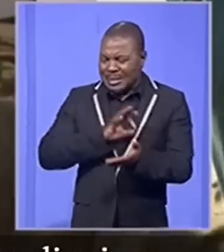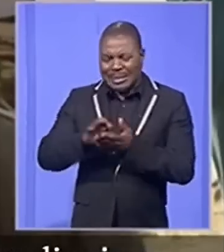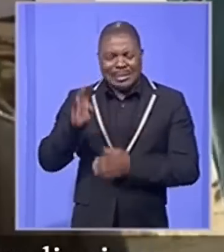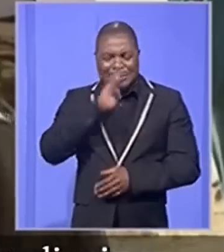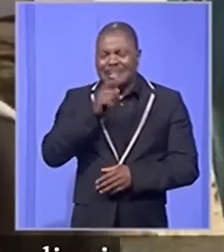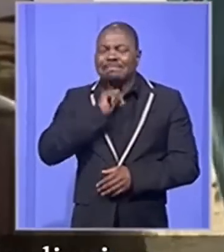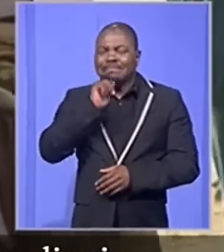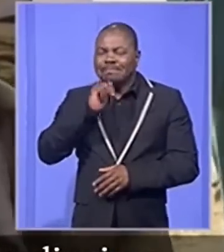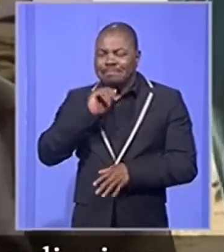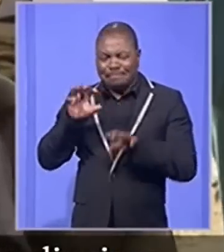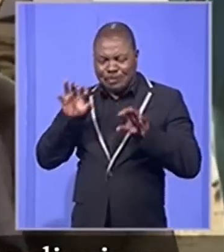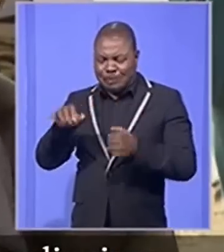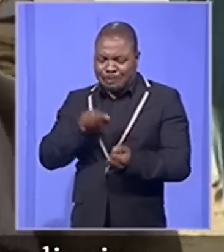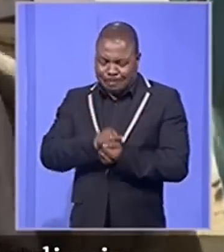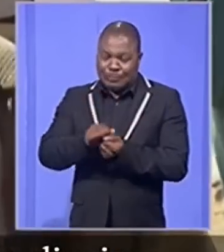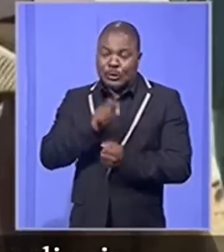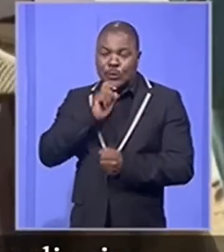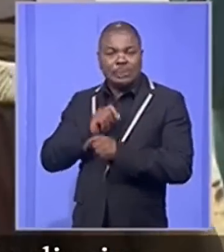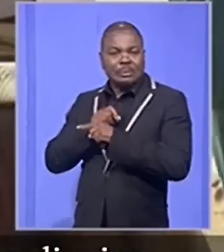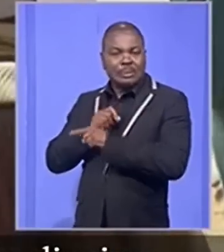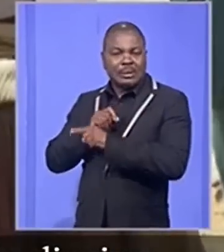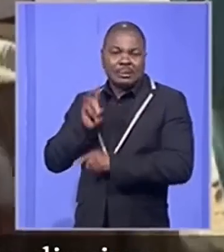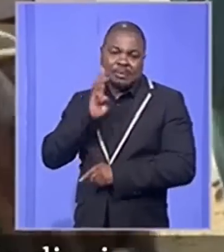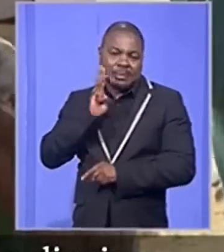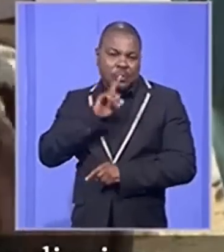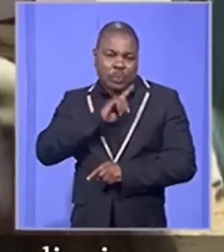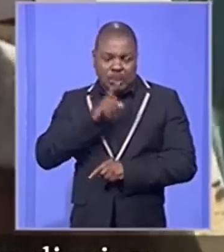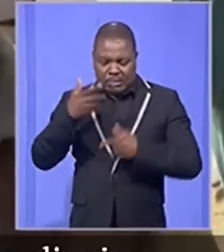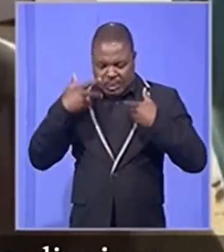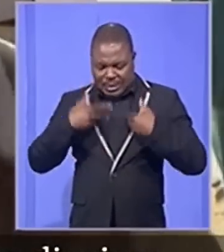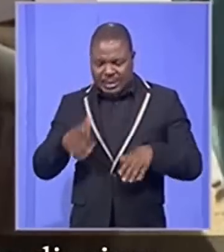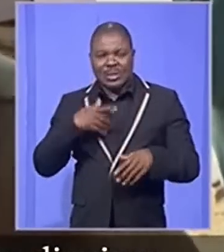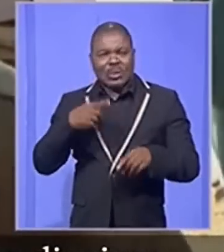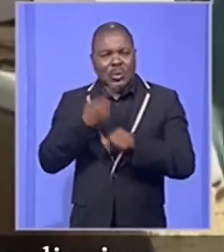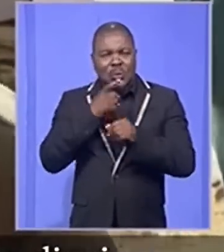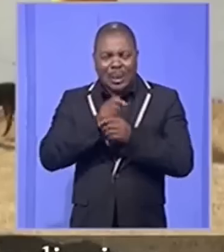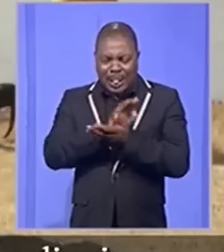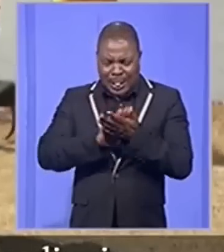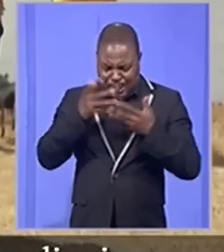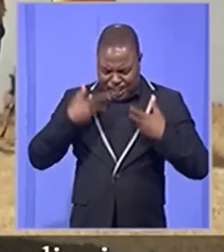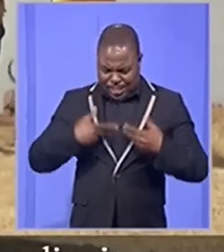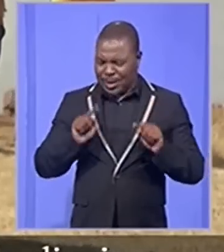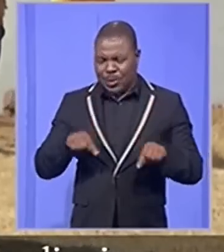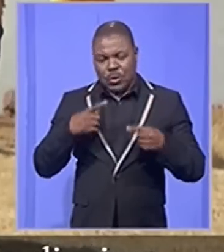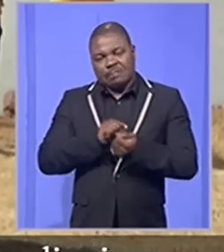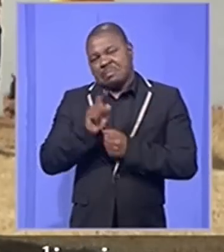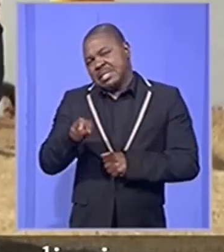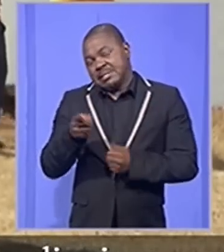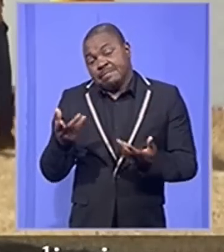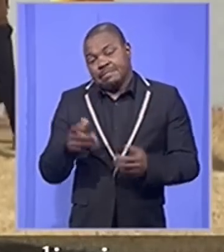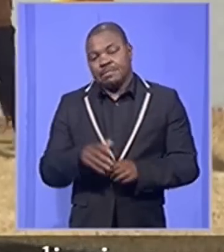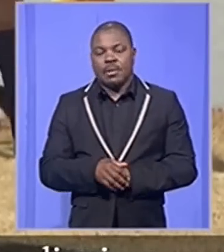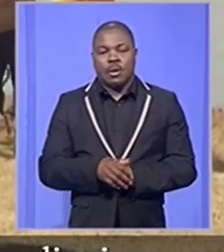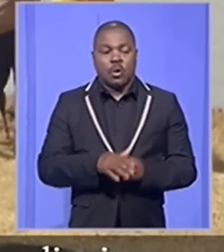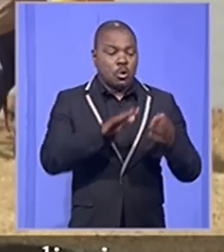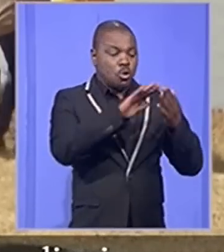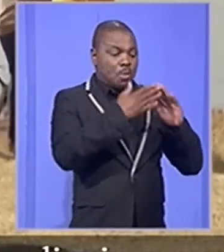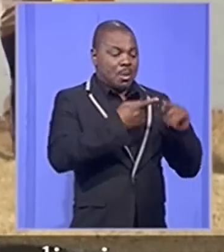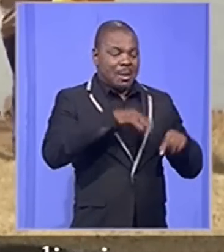fela ka gore ga o le motho ka tswa phela o ntse o le leswe. Baagi ba re masepala wa bona o a